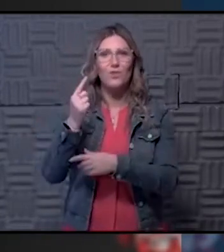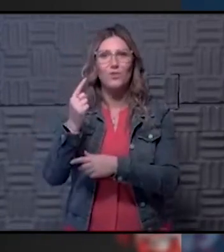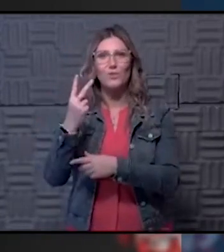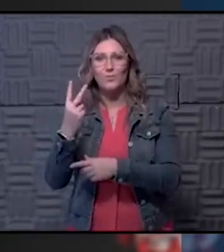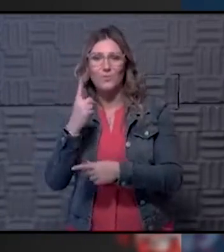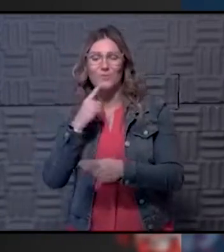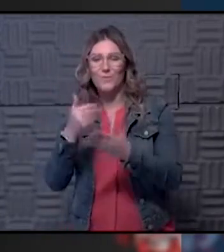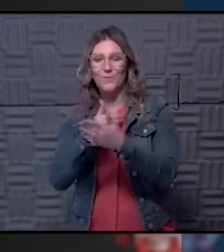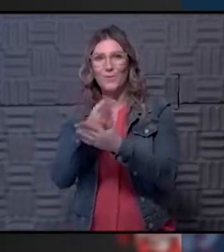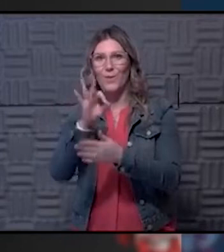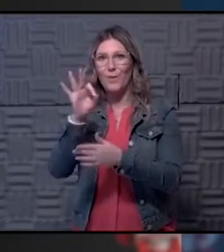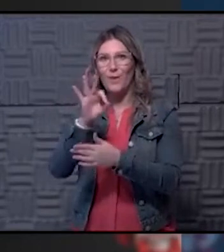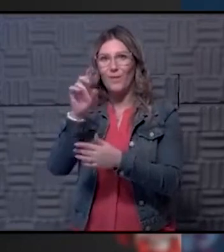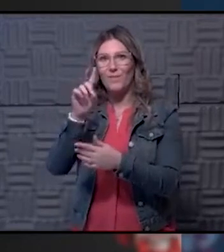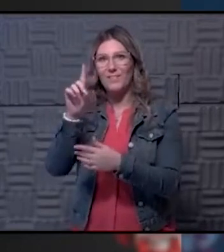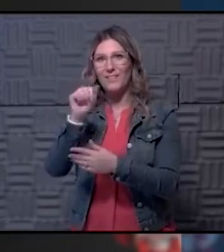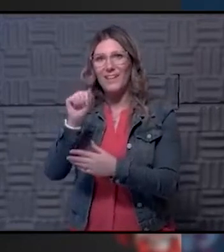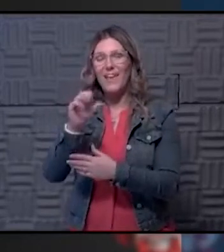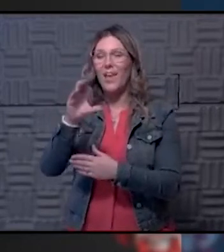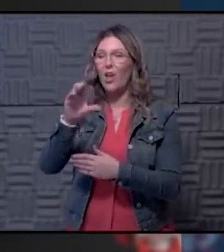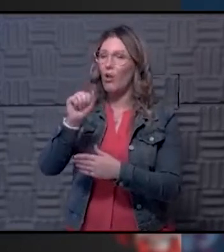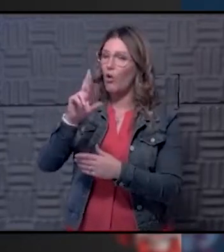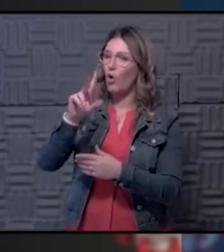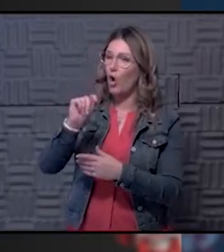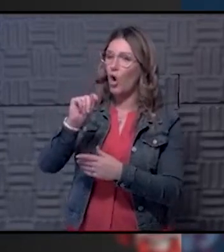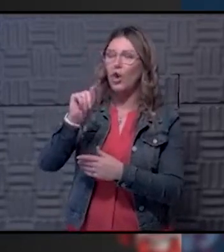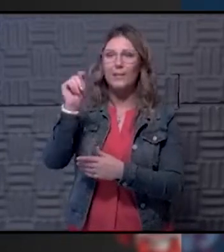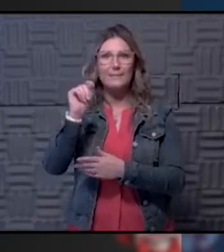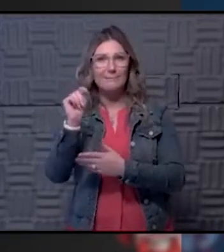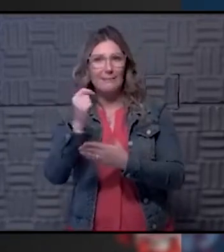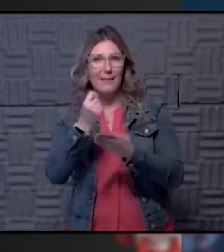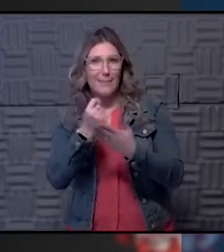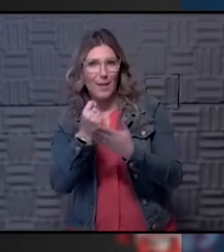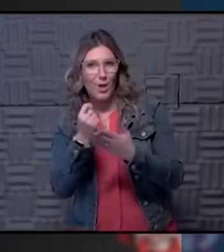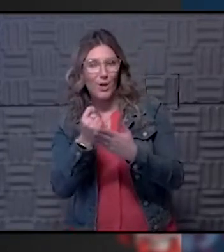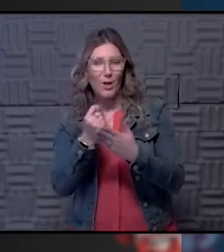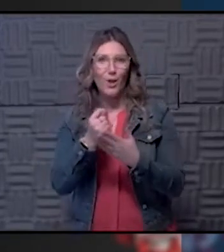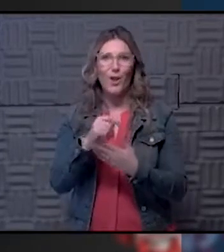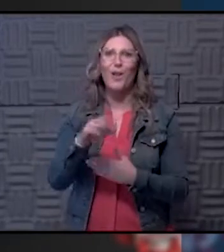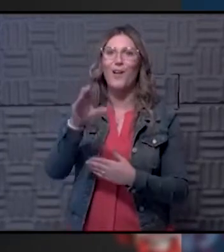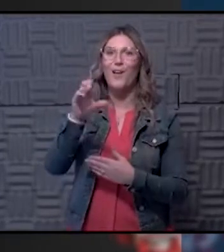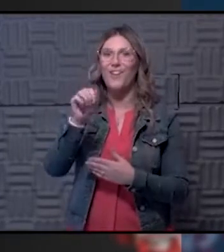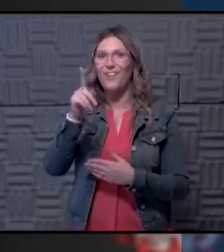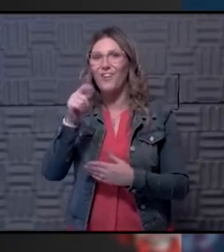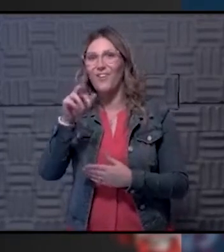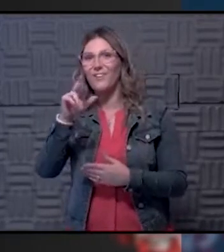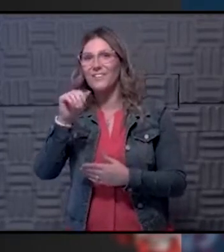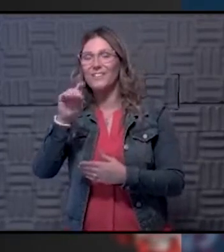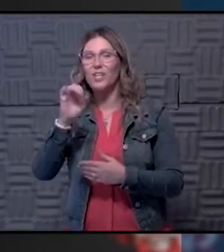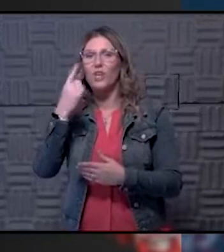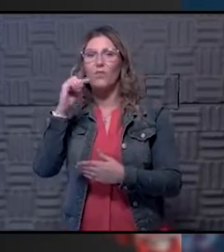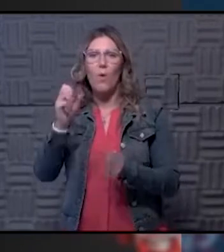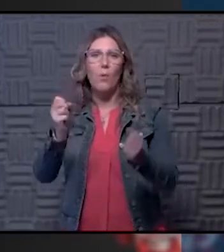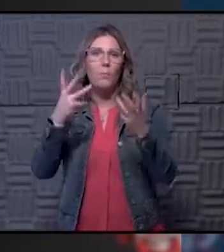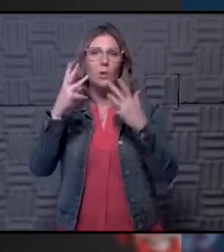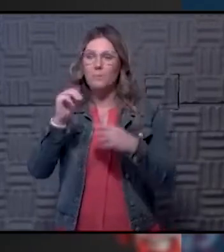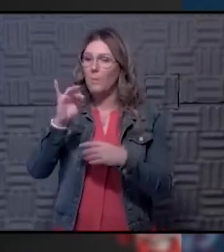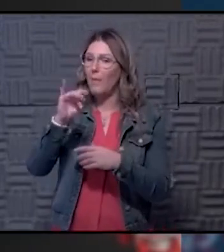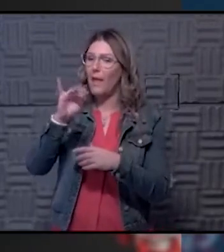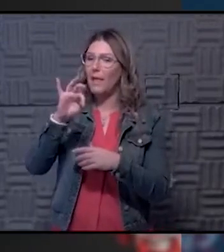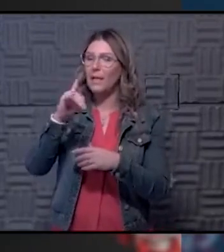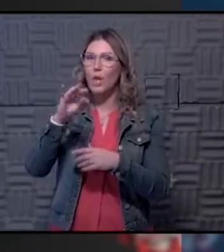newly FDA-approved CAR T therapy. That's also a mouthful, CAR T therapy for multiple myeloma. That is